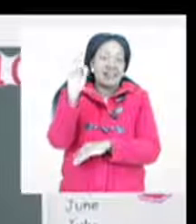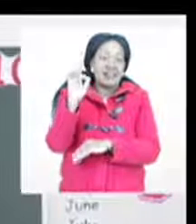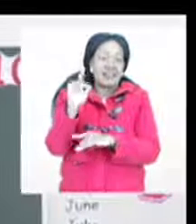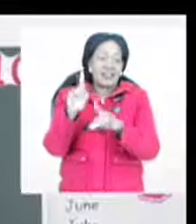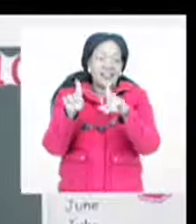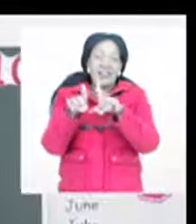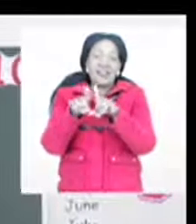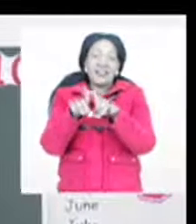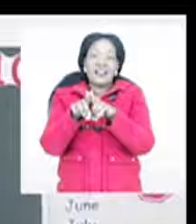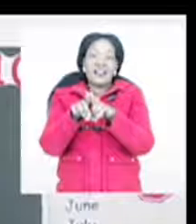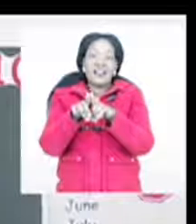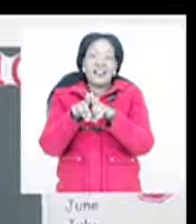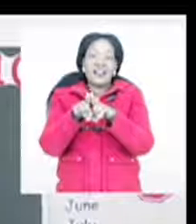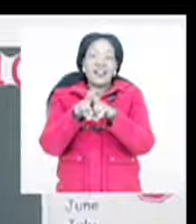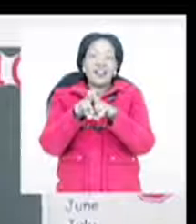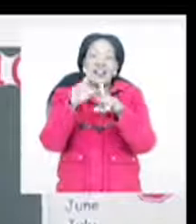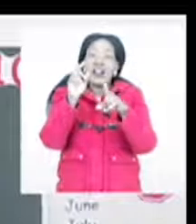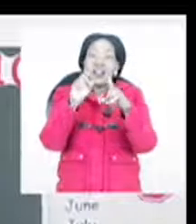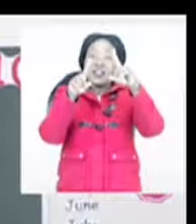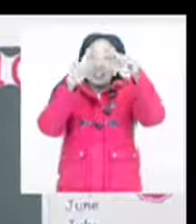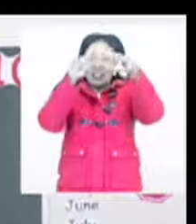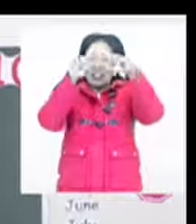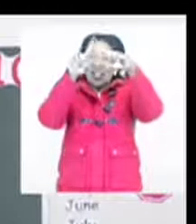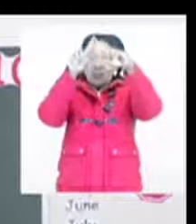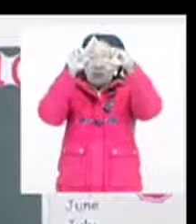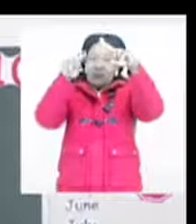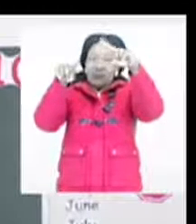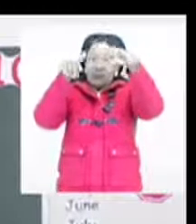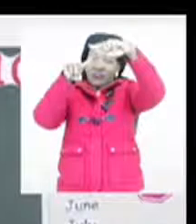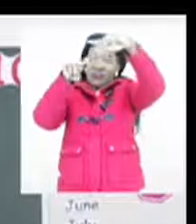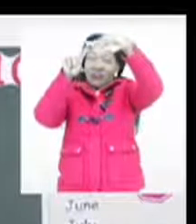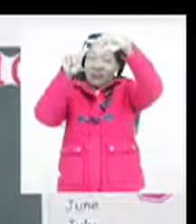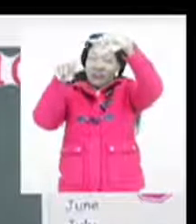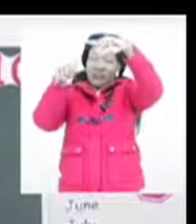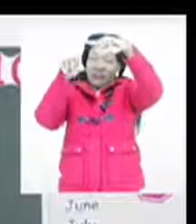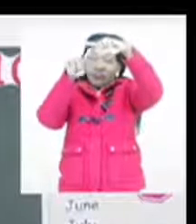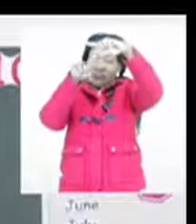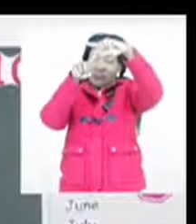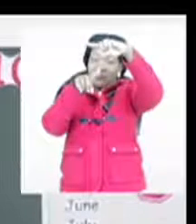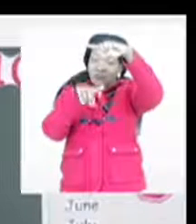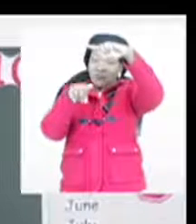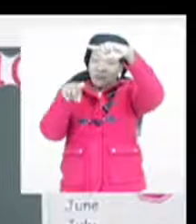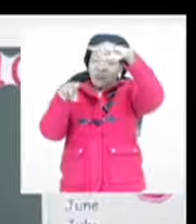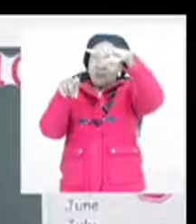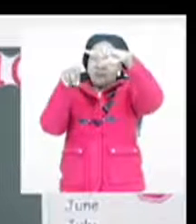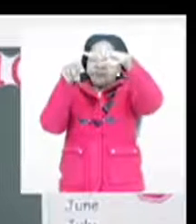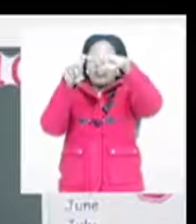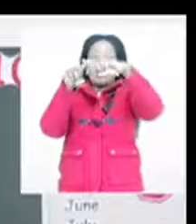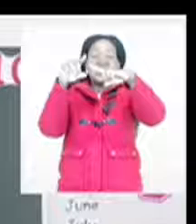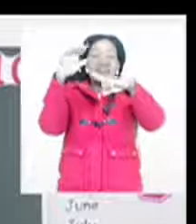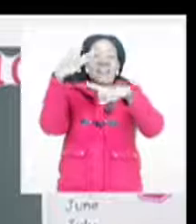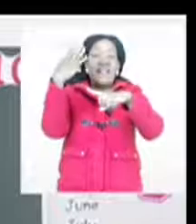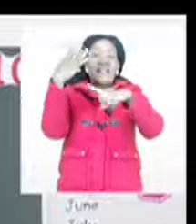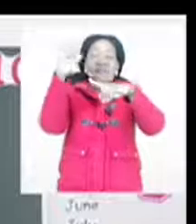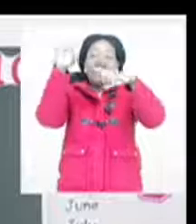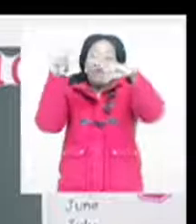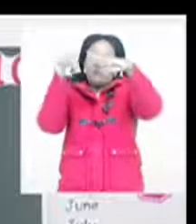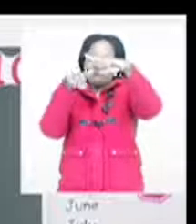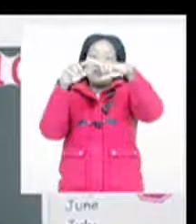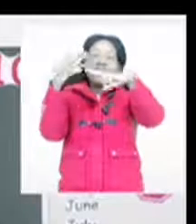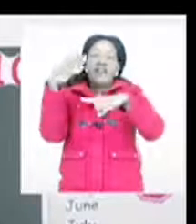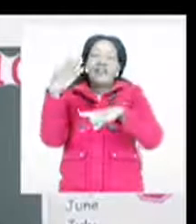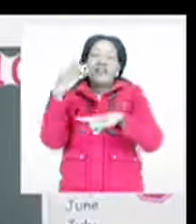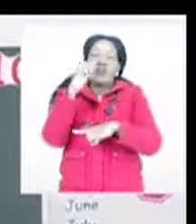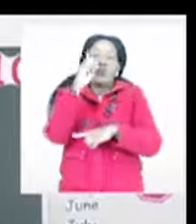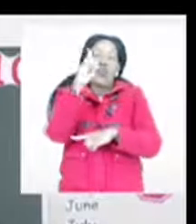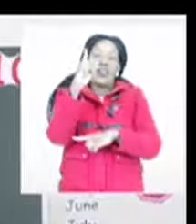pentagon? This is a shape with 5 sides. This is a shape with 5 sides. Let's see how many I have here.